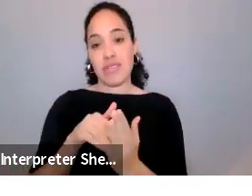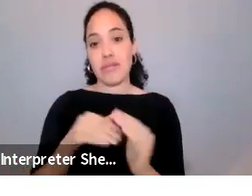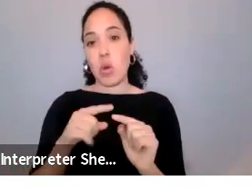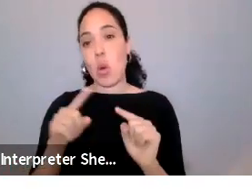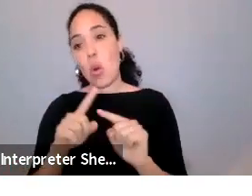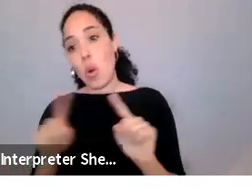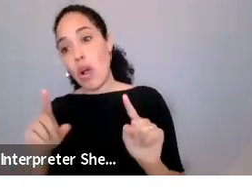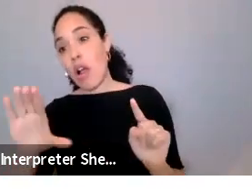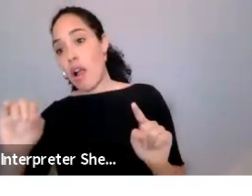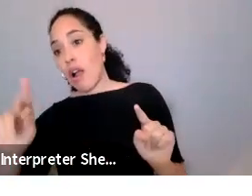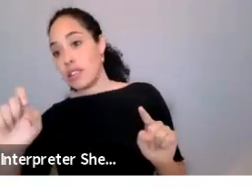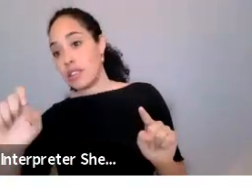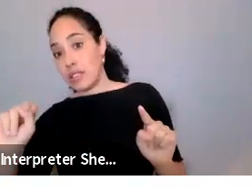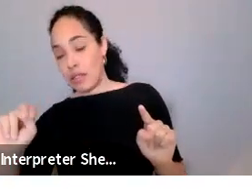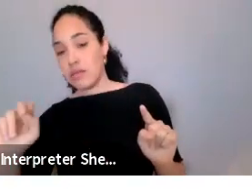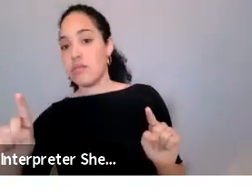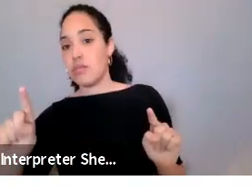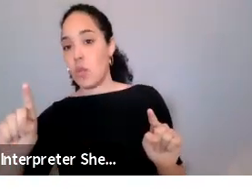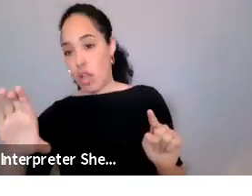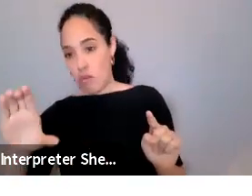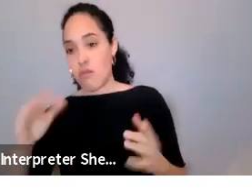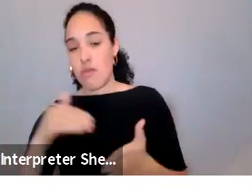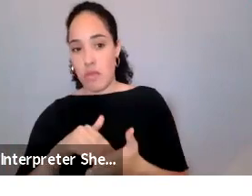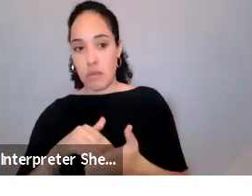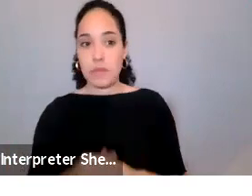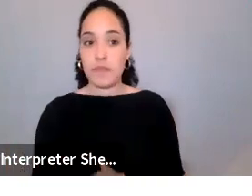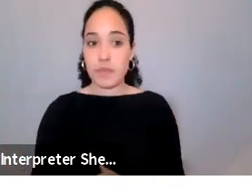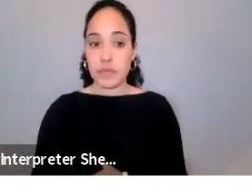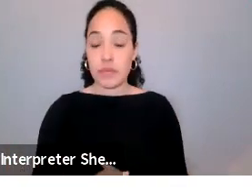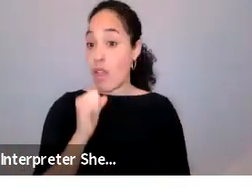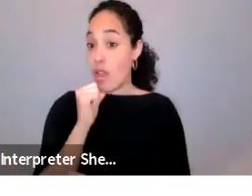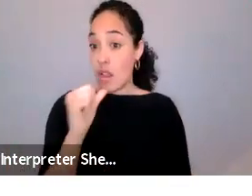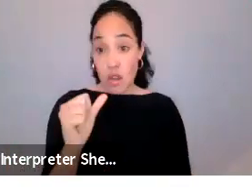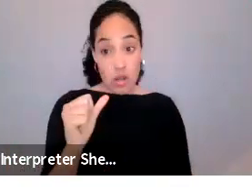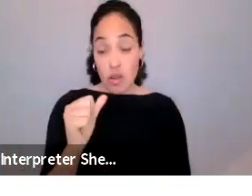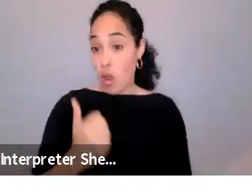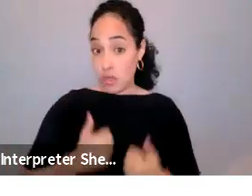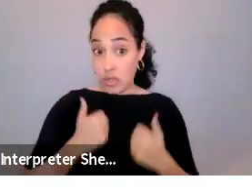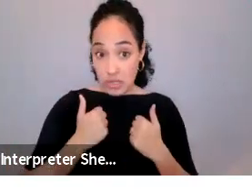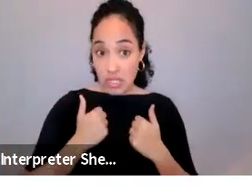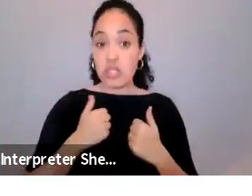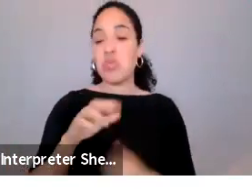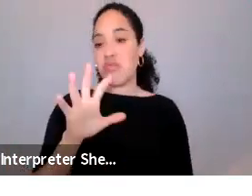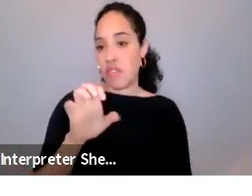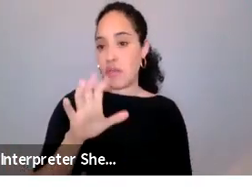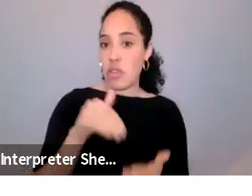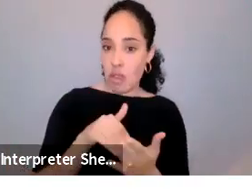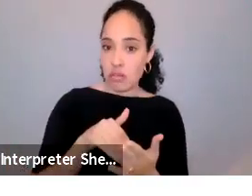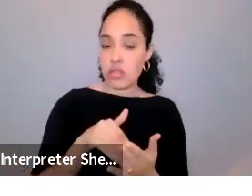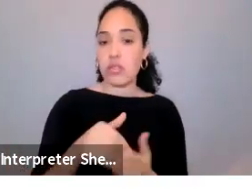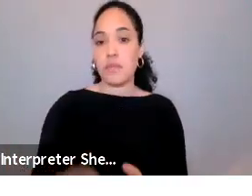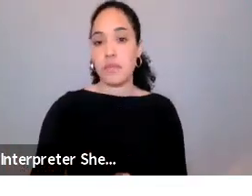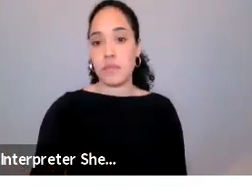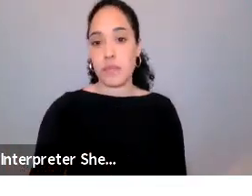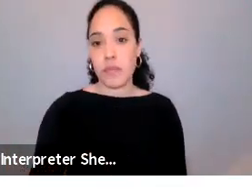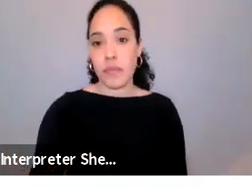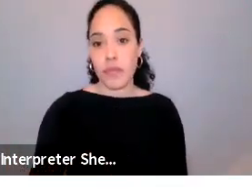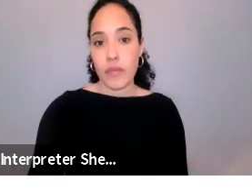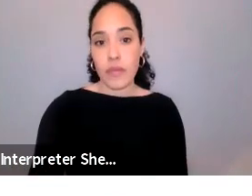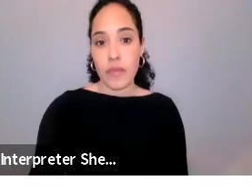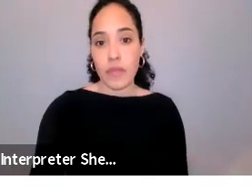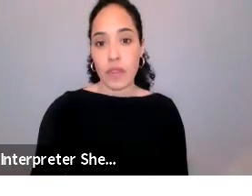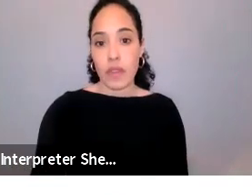up to $500,000 with contents insured up to $500,000. And condominium buildings, they can be insured